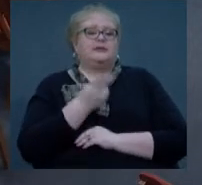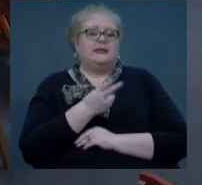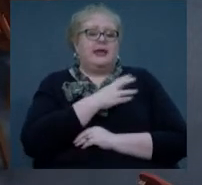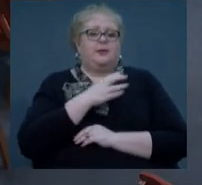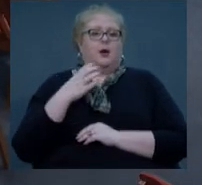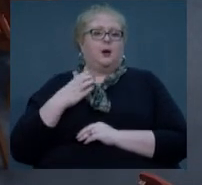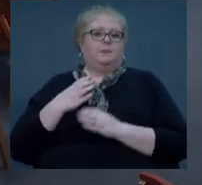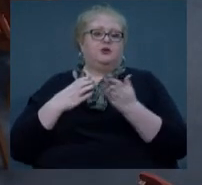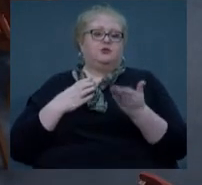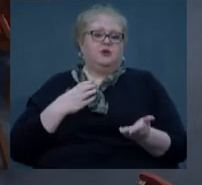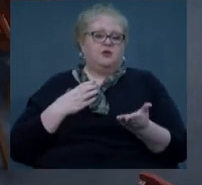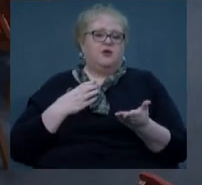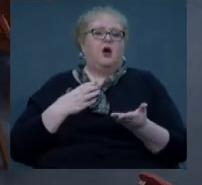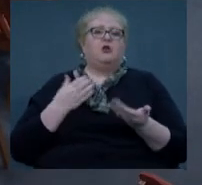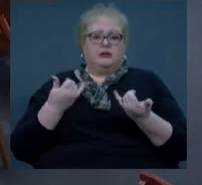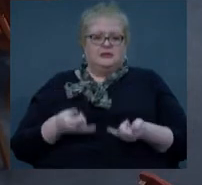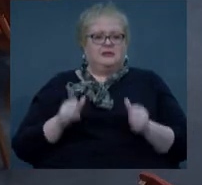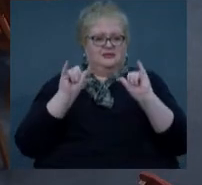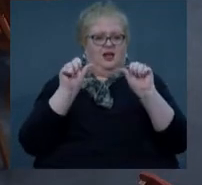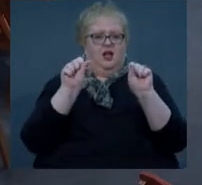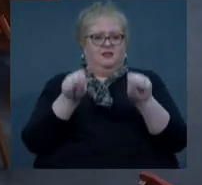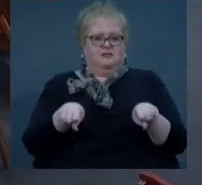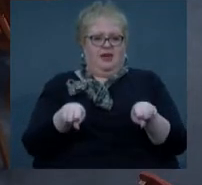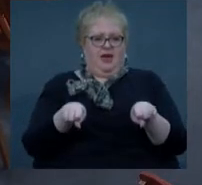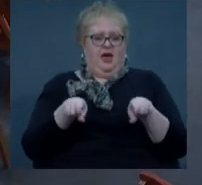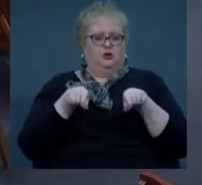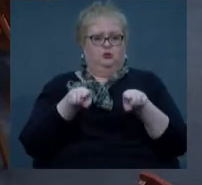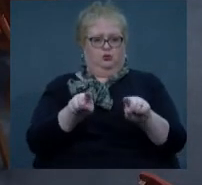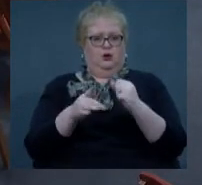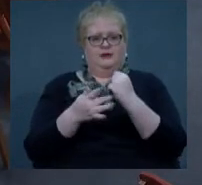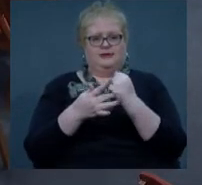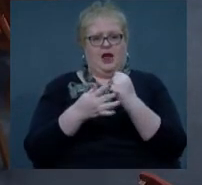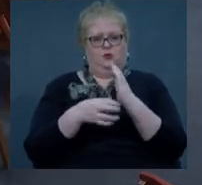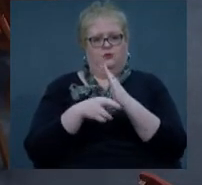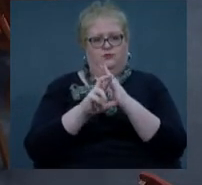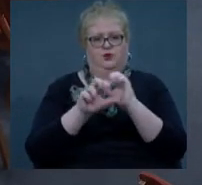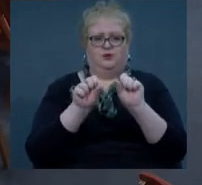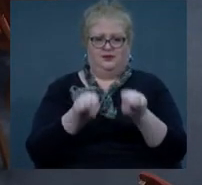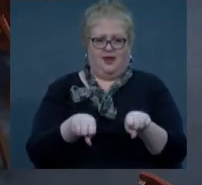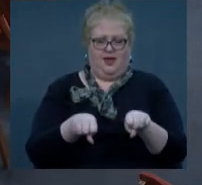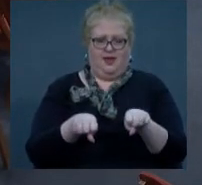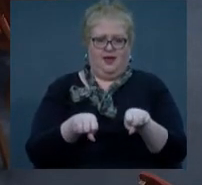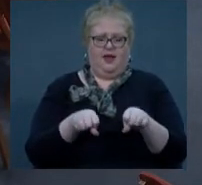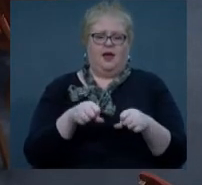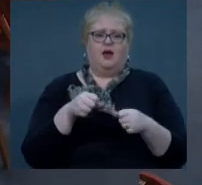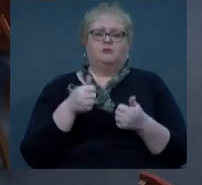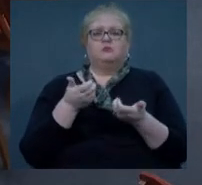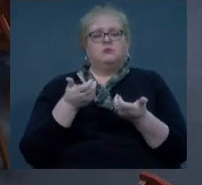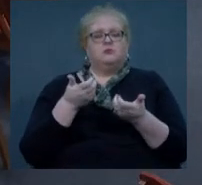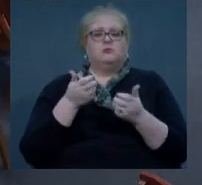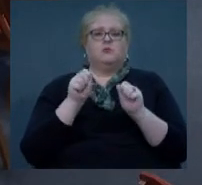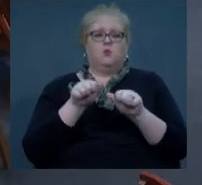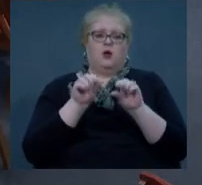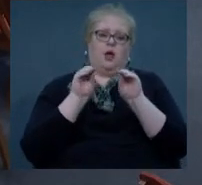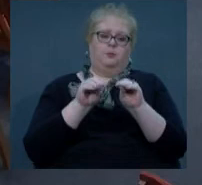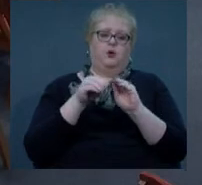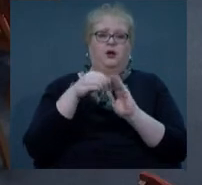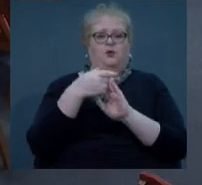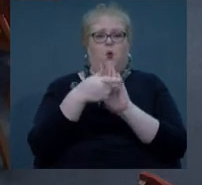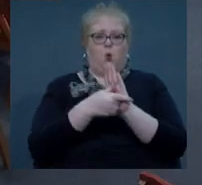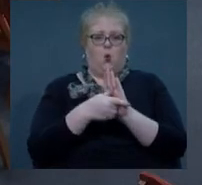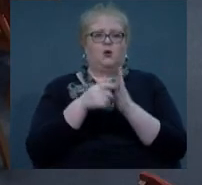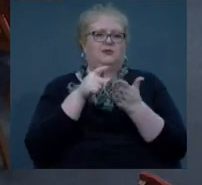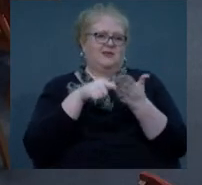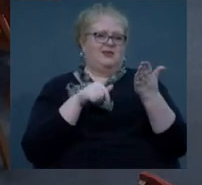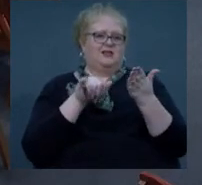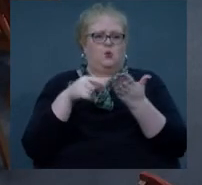forward. That still can happen at a technical review. It can be put in the ordinances, and that's what we're looking